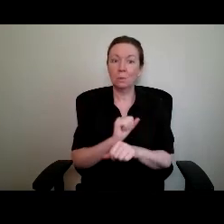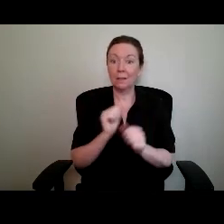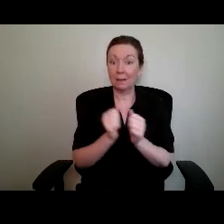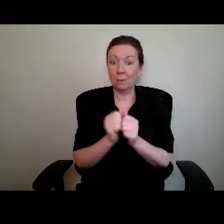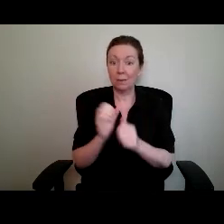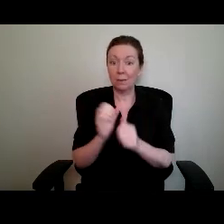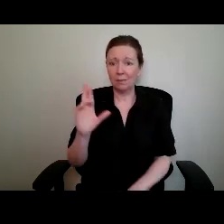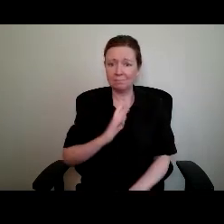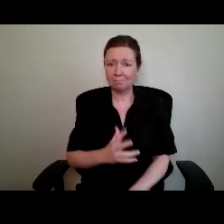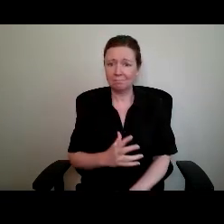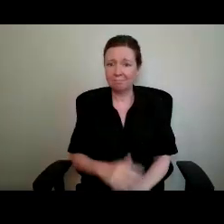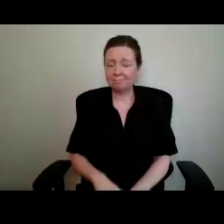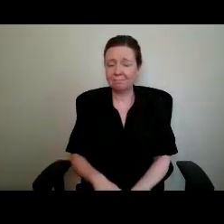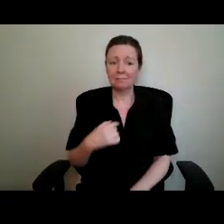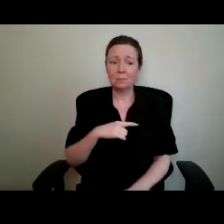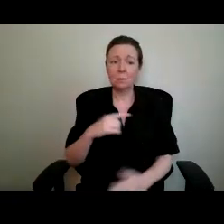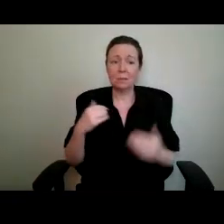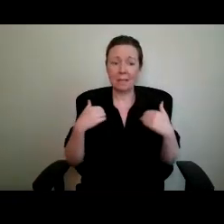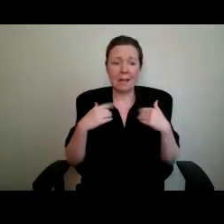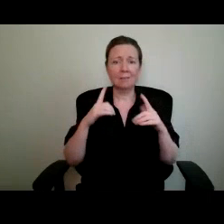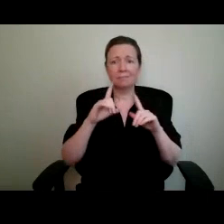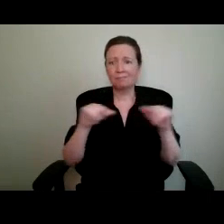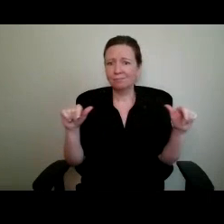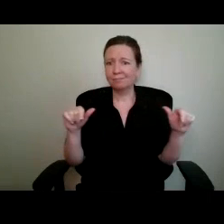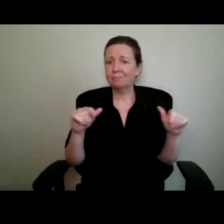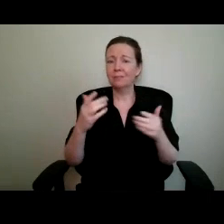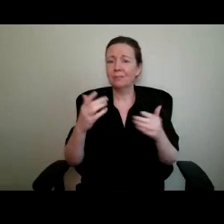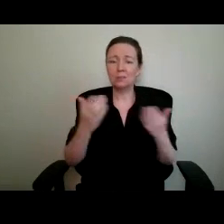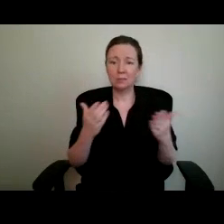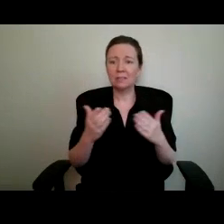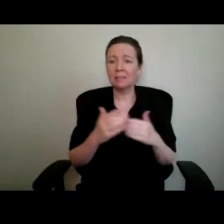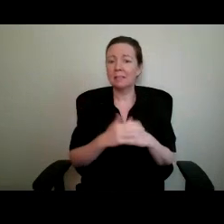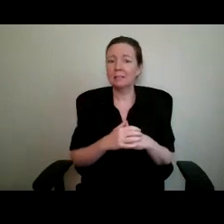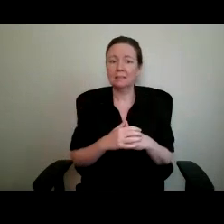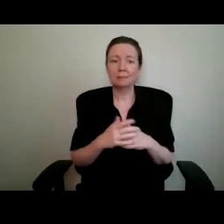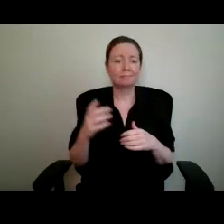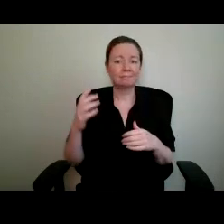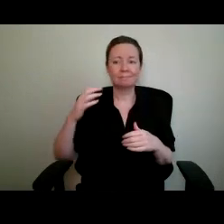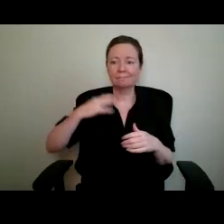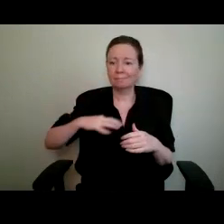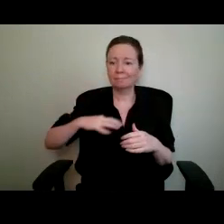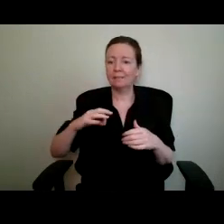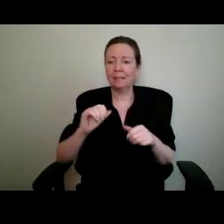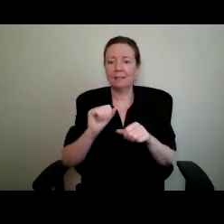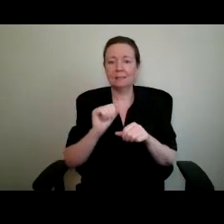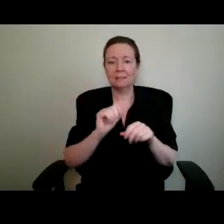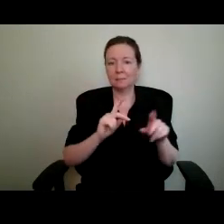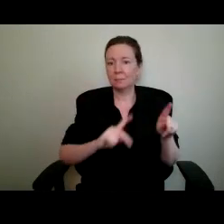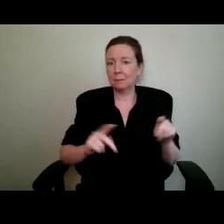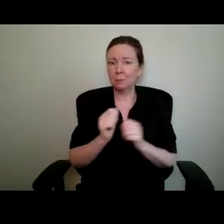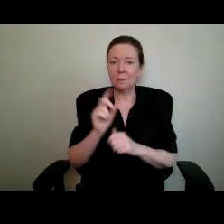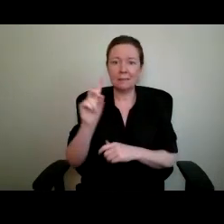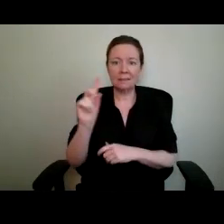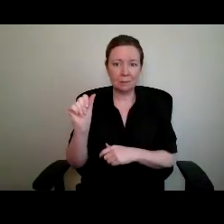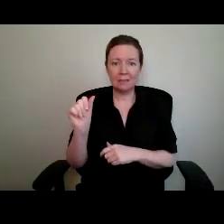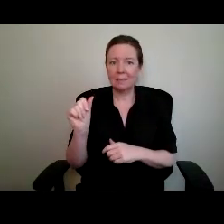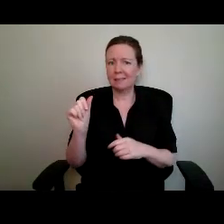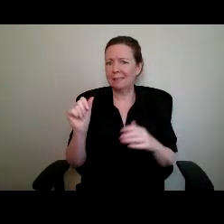OVR. We have a variety of services that will benefit job seekers with disabilities